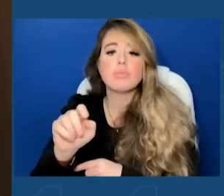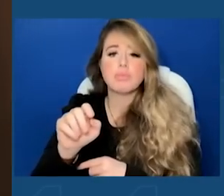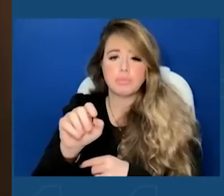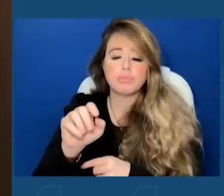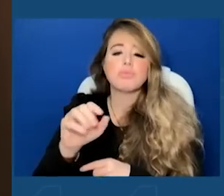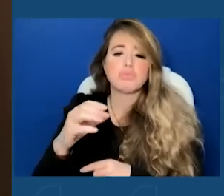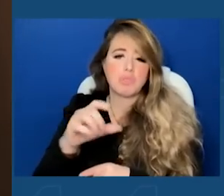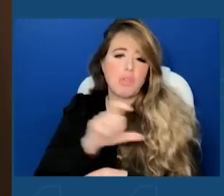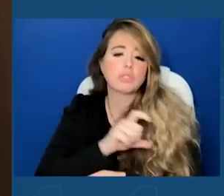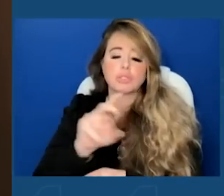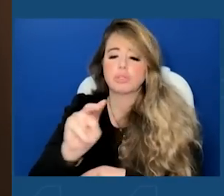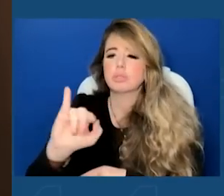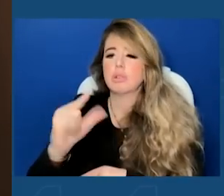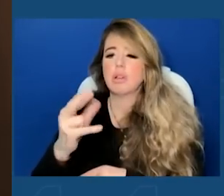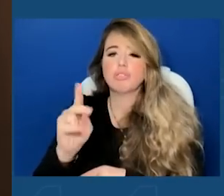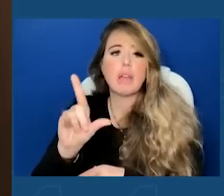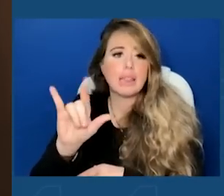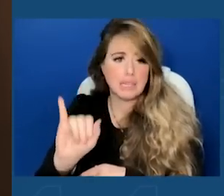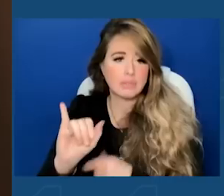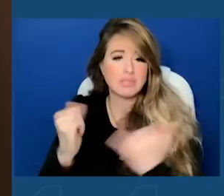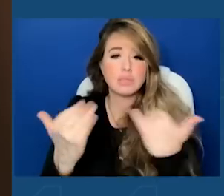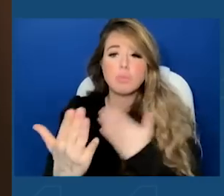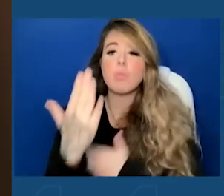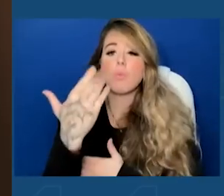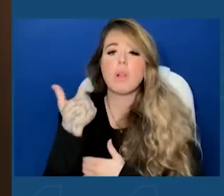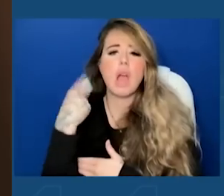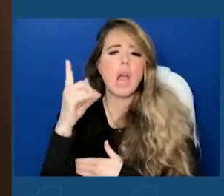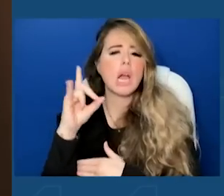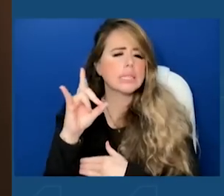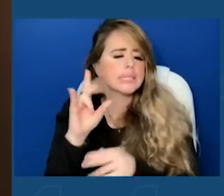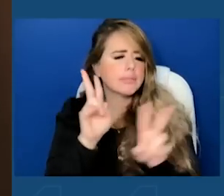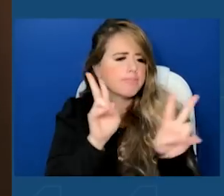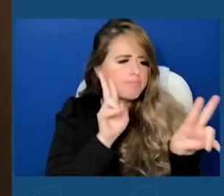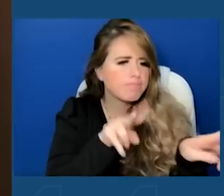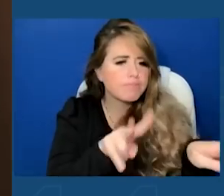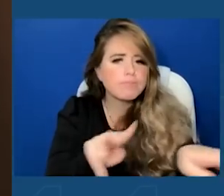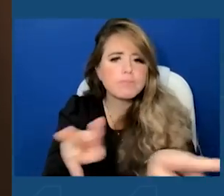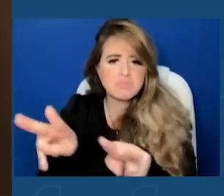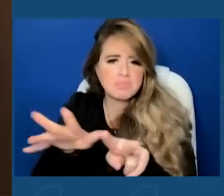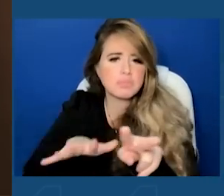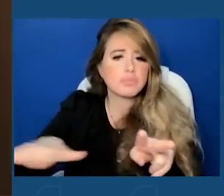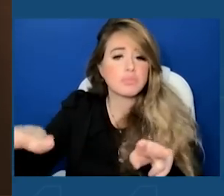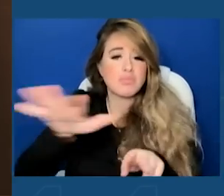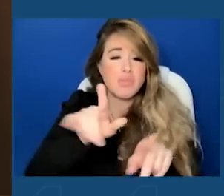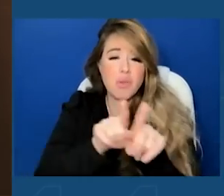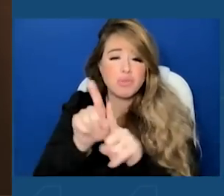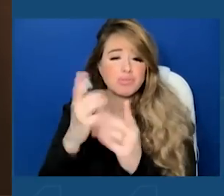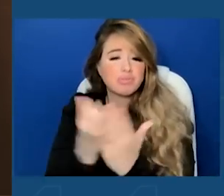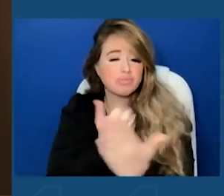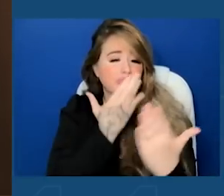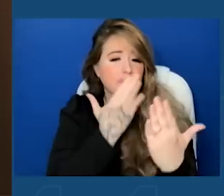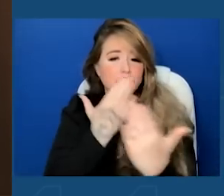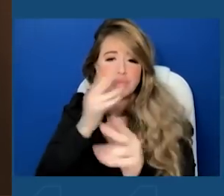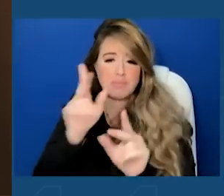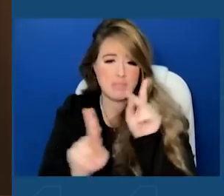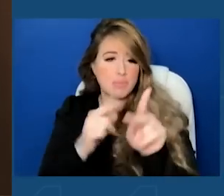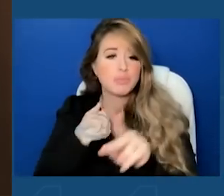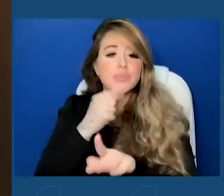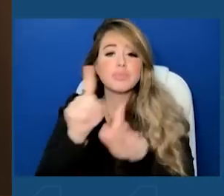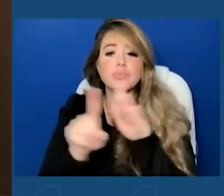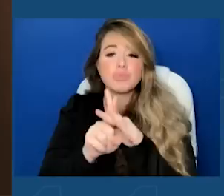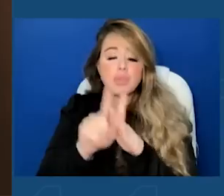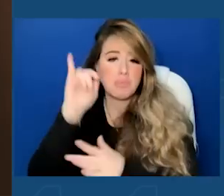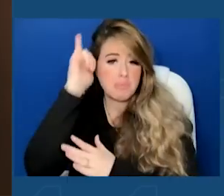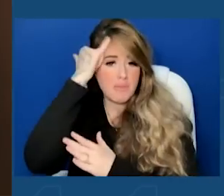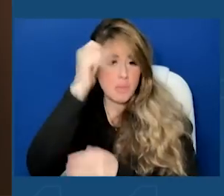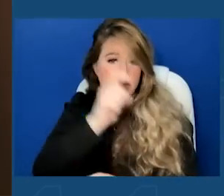go out around the city this morning and survey some of the sites, and mostly to thank people. I was at the Buffalo Police Garage